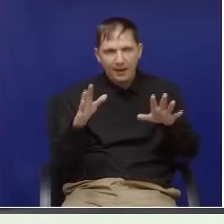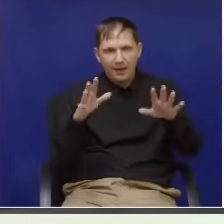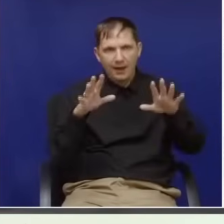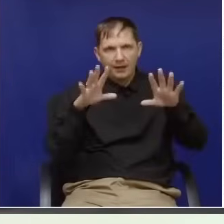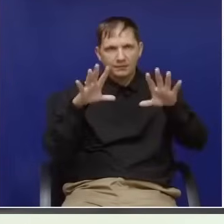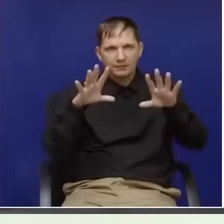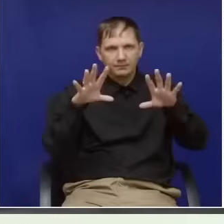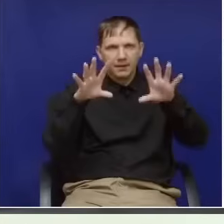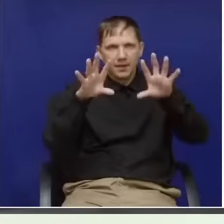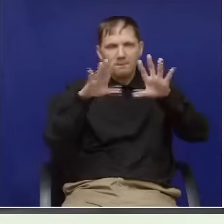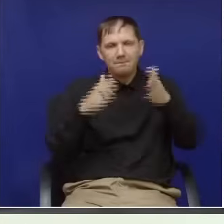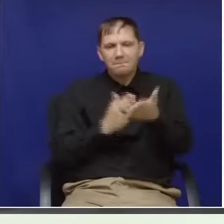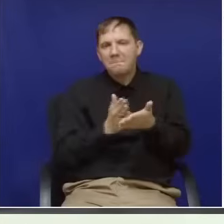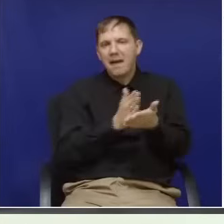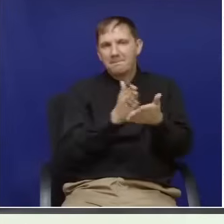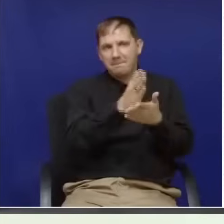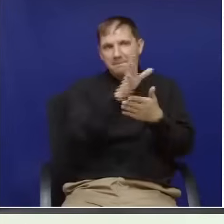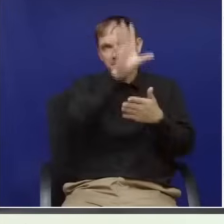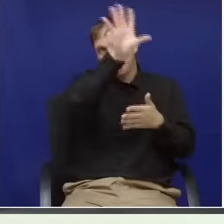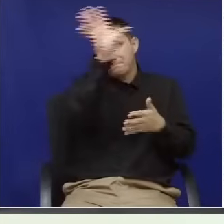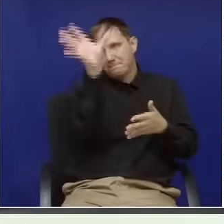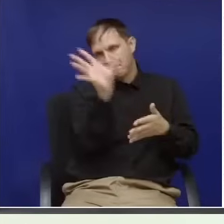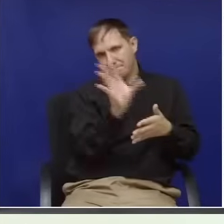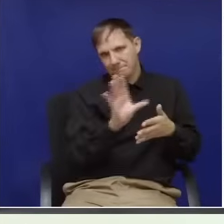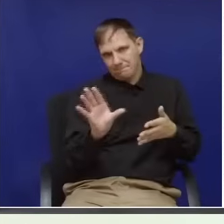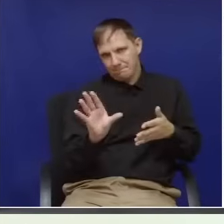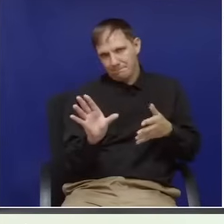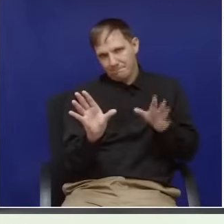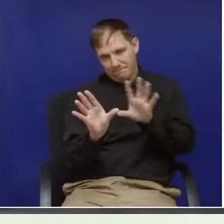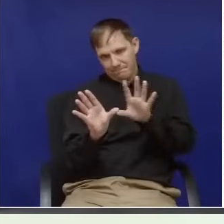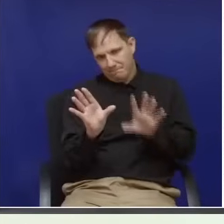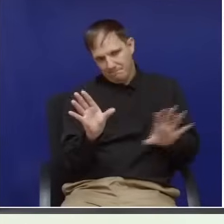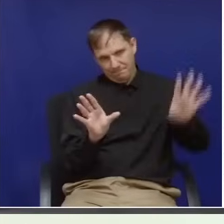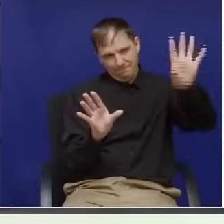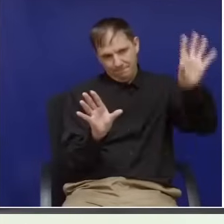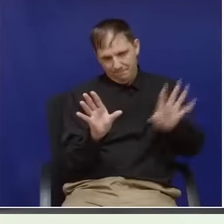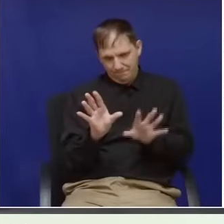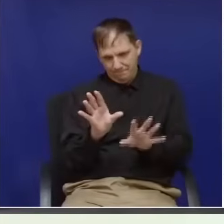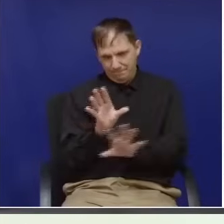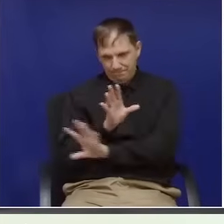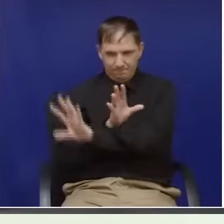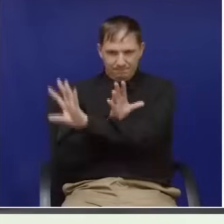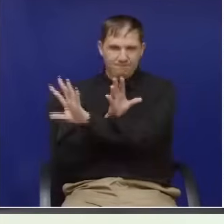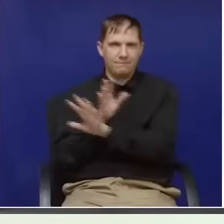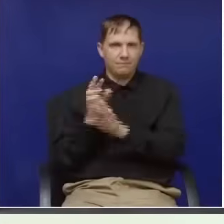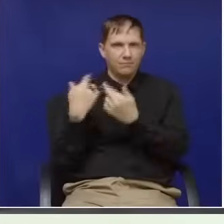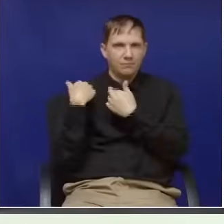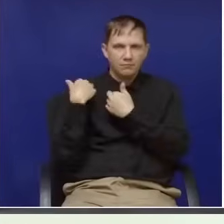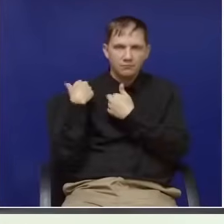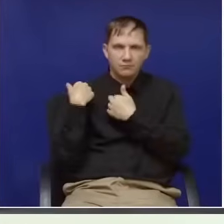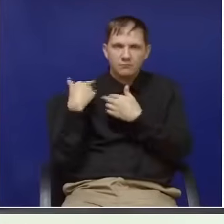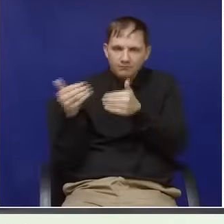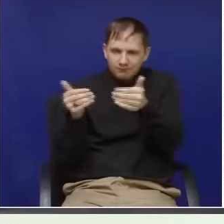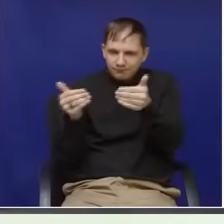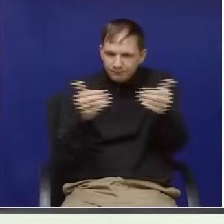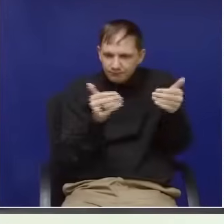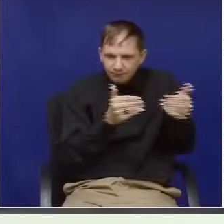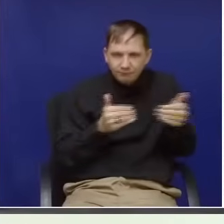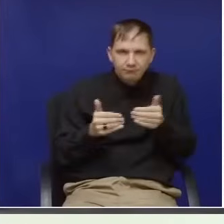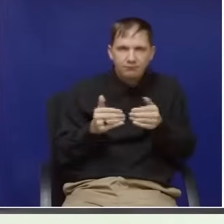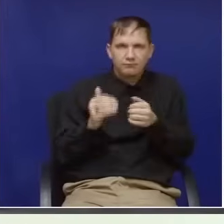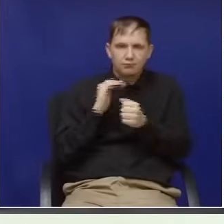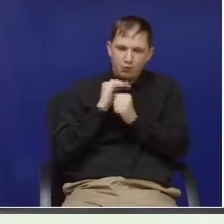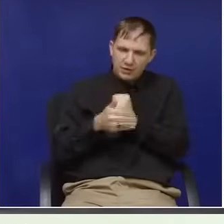a greater part of the ocean that is the responsibility of the country, and in that space, SAPS must